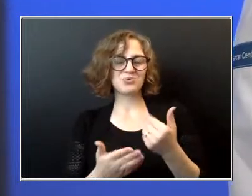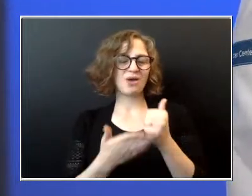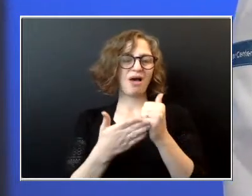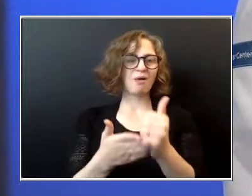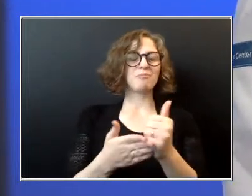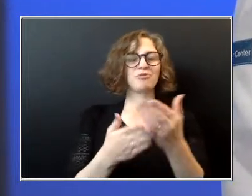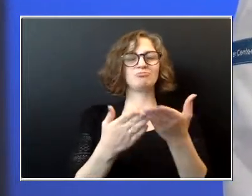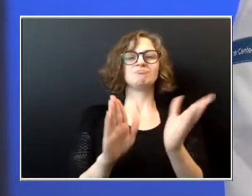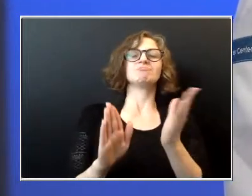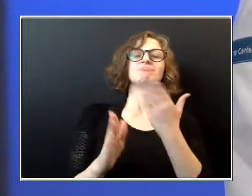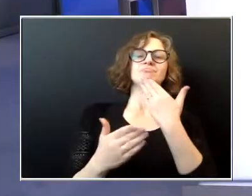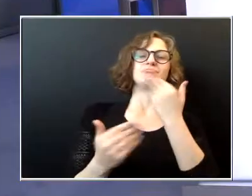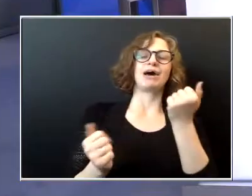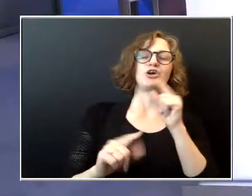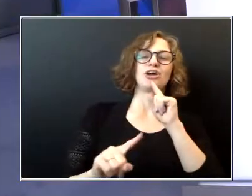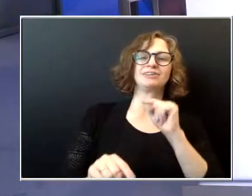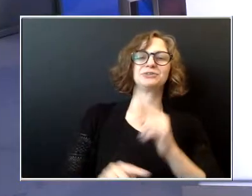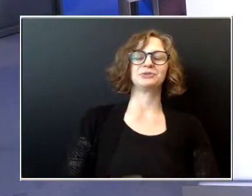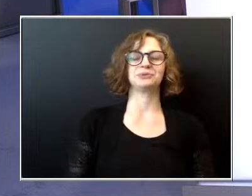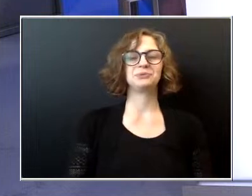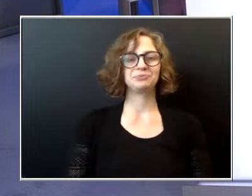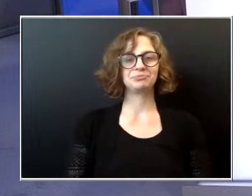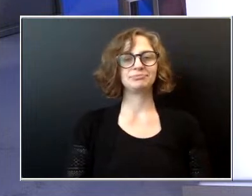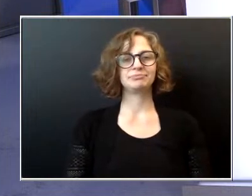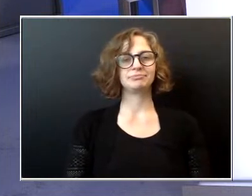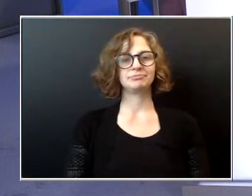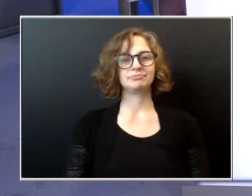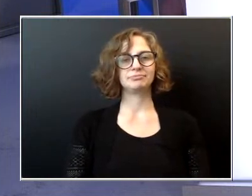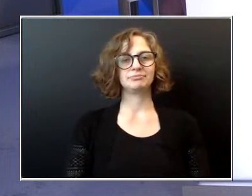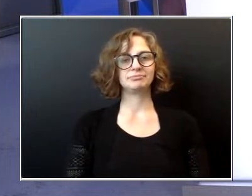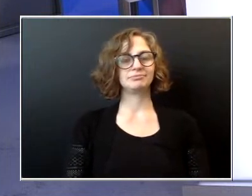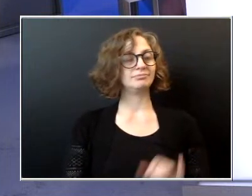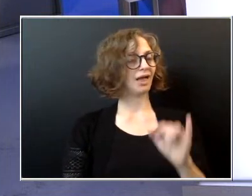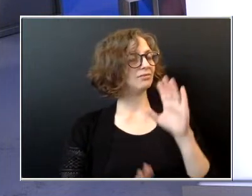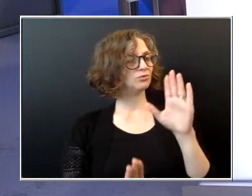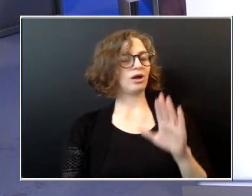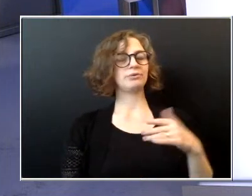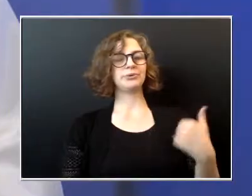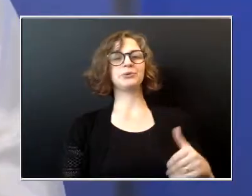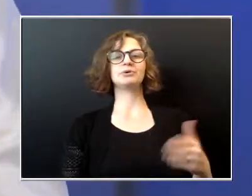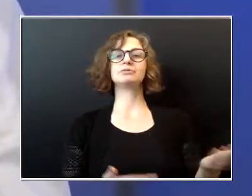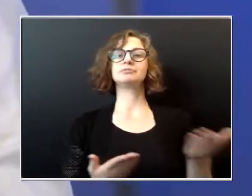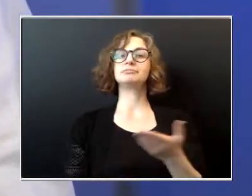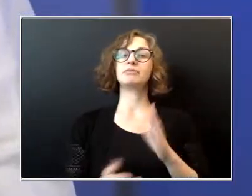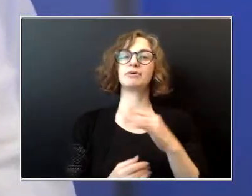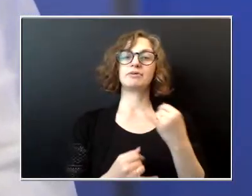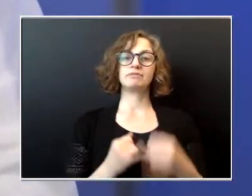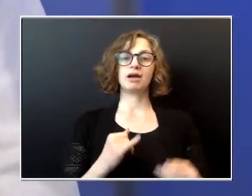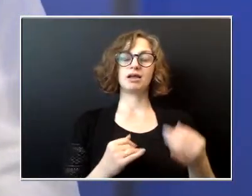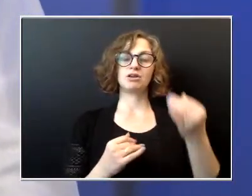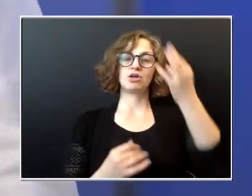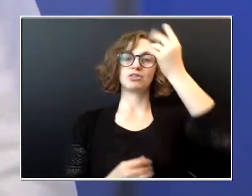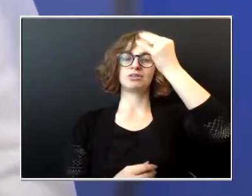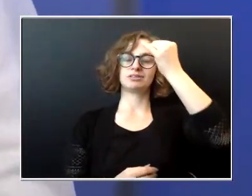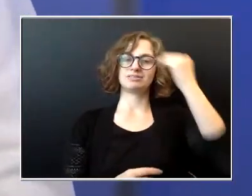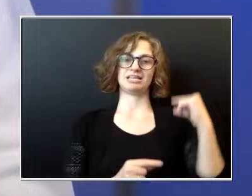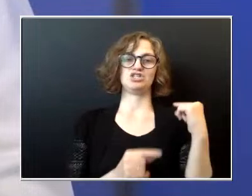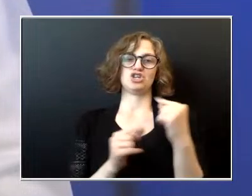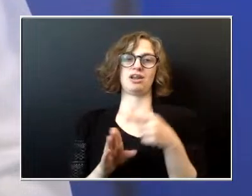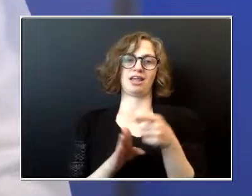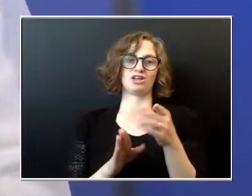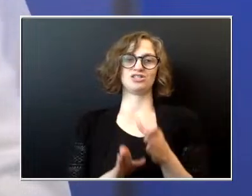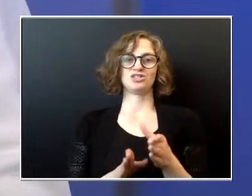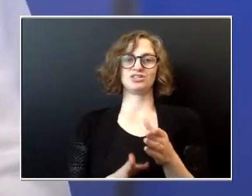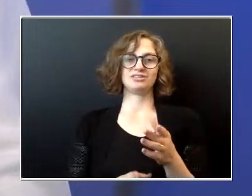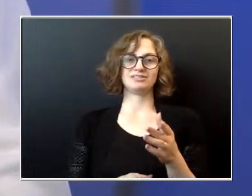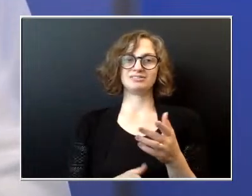this result? Yeah, that's a great explanation. Shabana, final thoughts today. Genetic counselors are your trusted source of